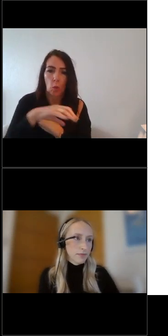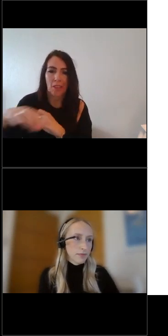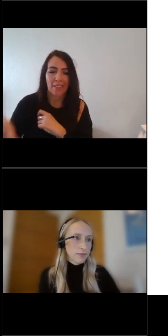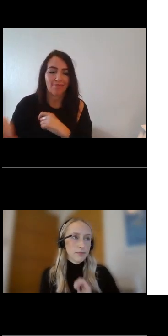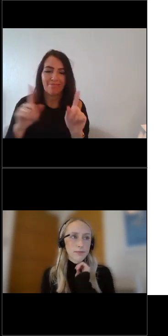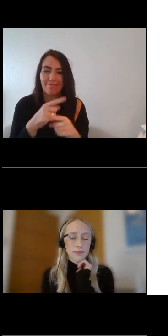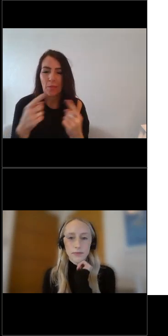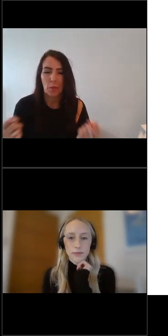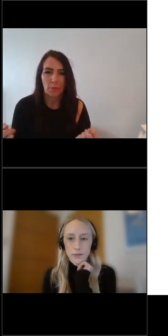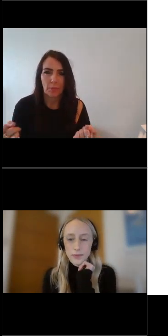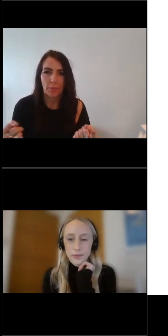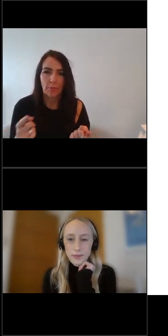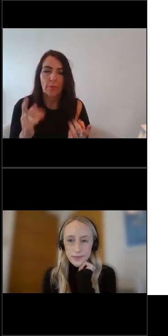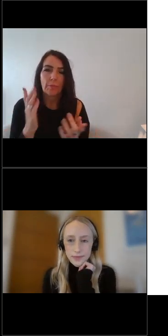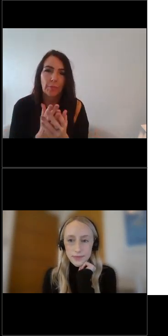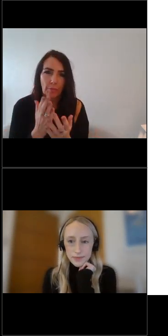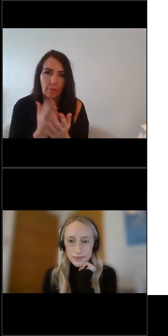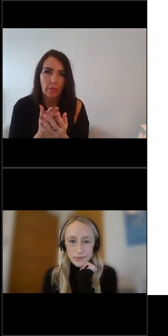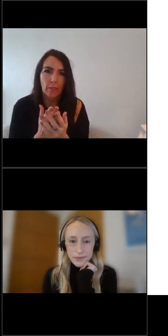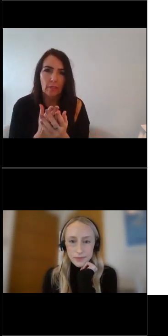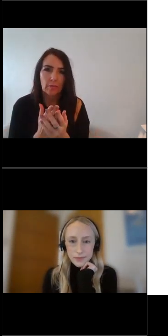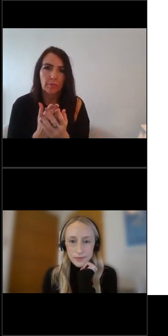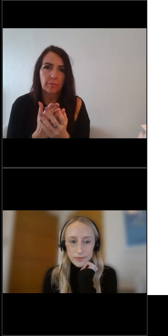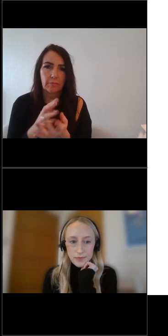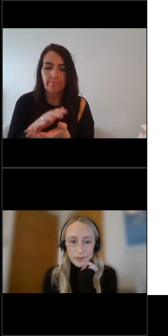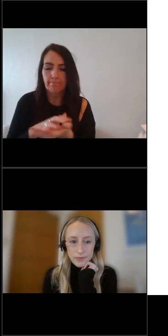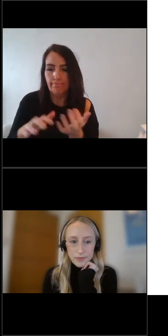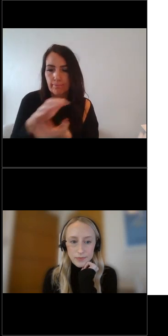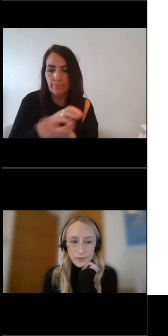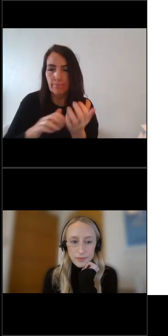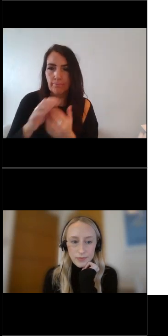so there is definitely complexity in there.